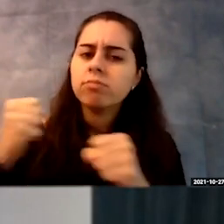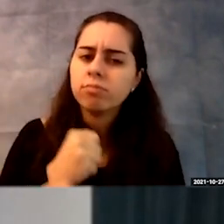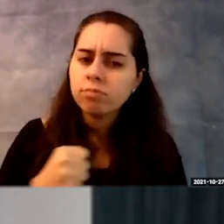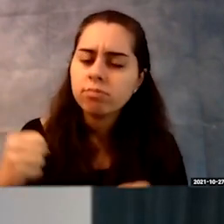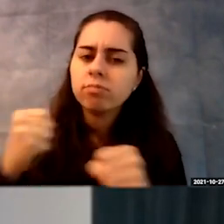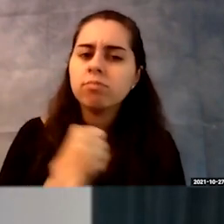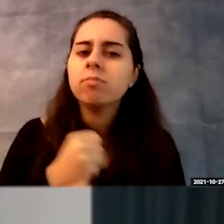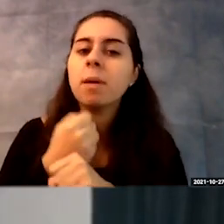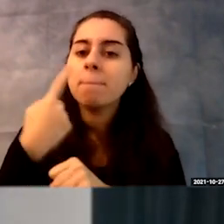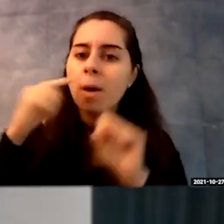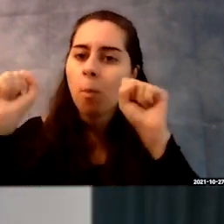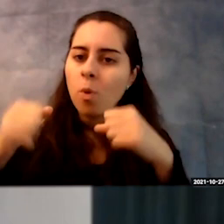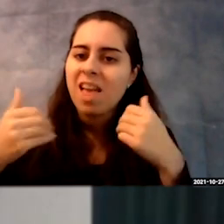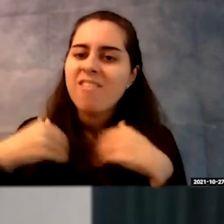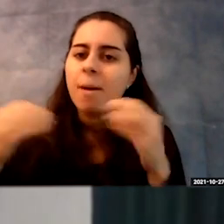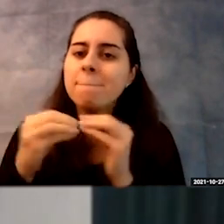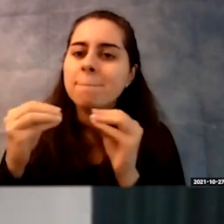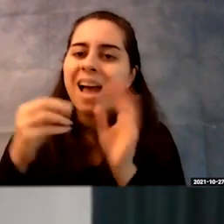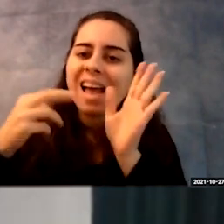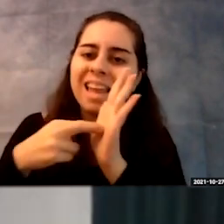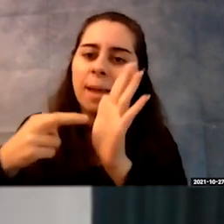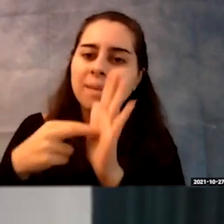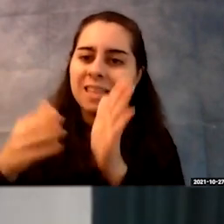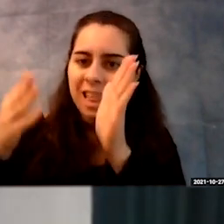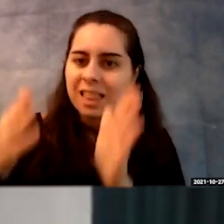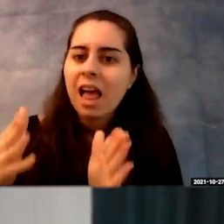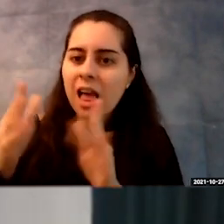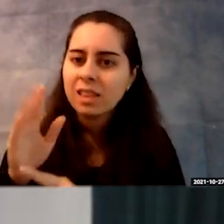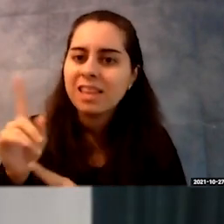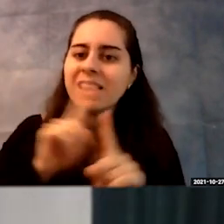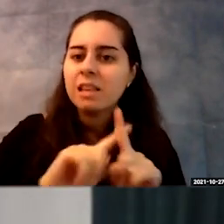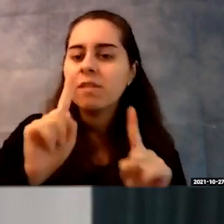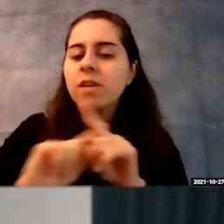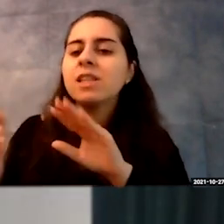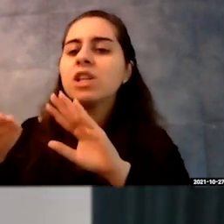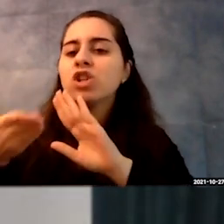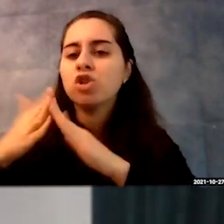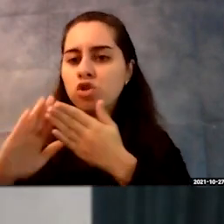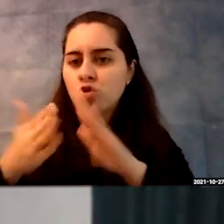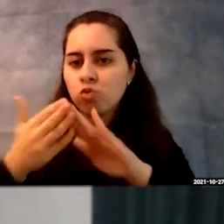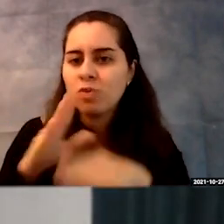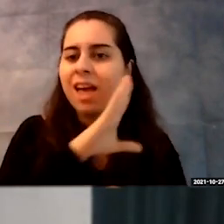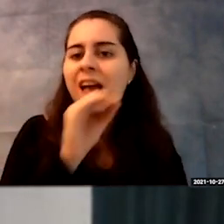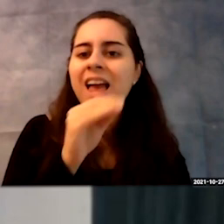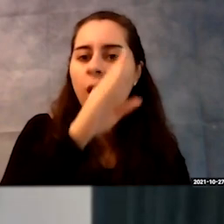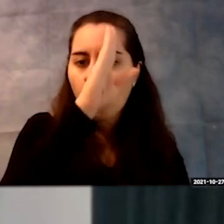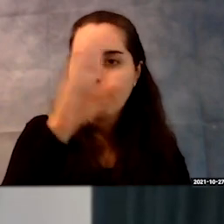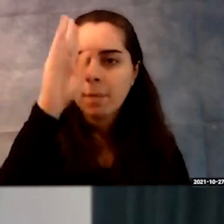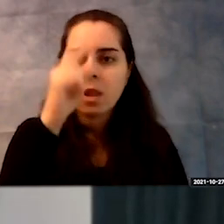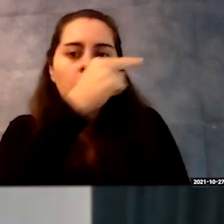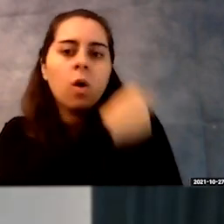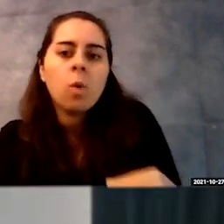representation and collective bargaining rights in the city's municipal and private hospitals. At the